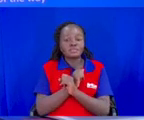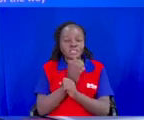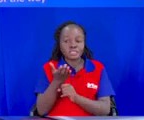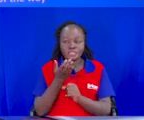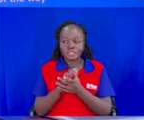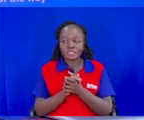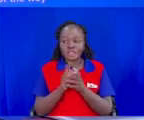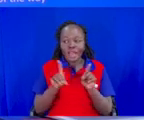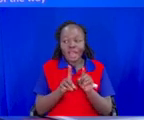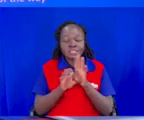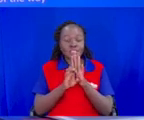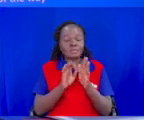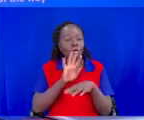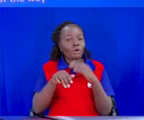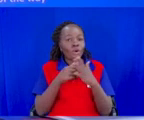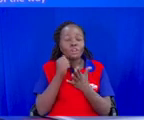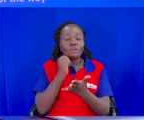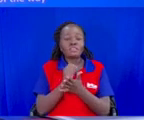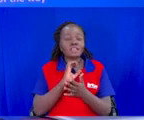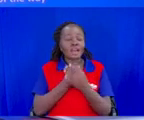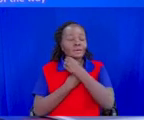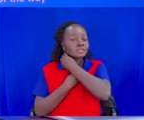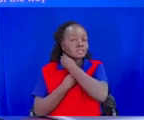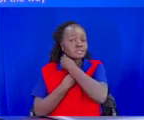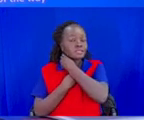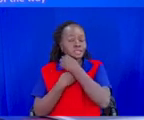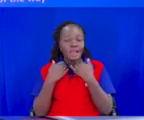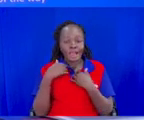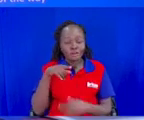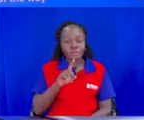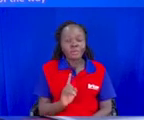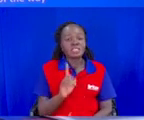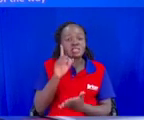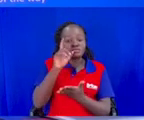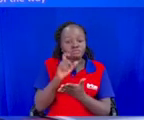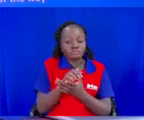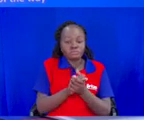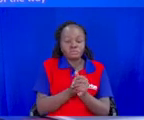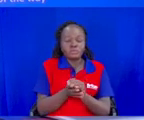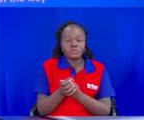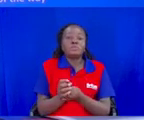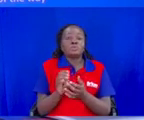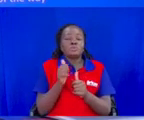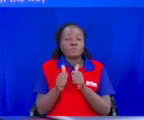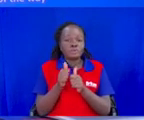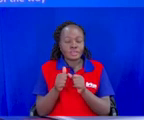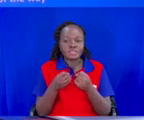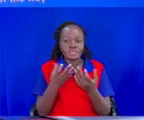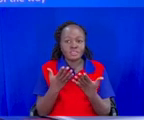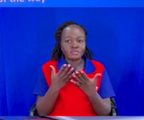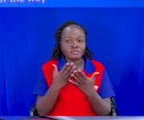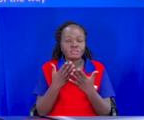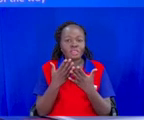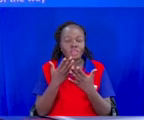an example, all our offices are fitted with automatic sanitizers, which provide the necessary sanitizing